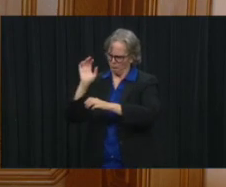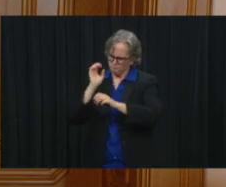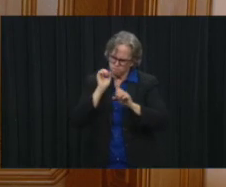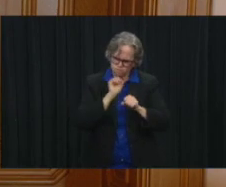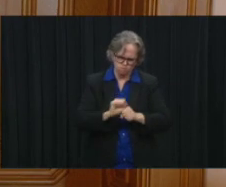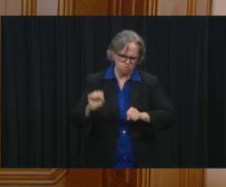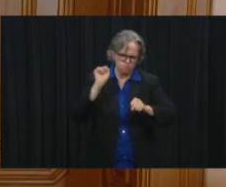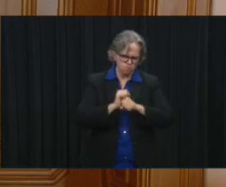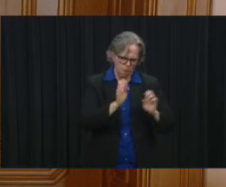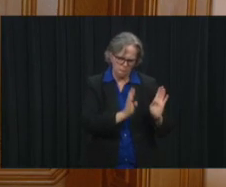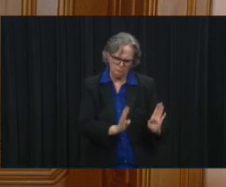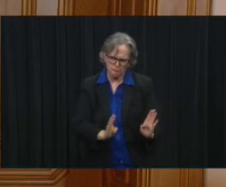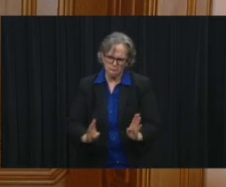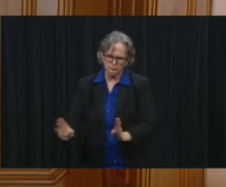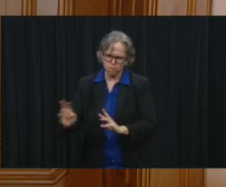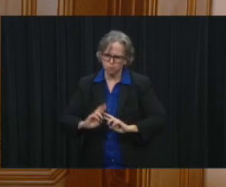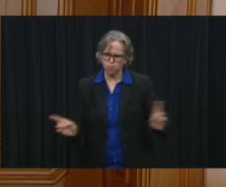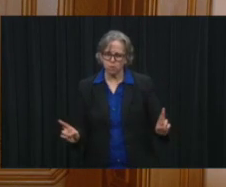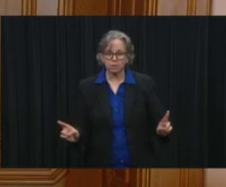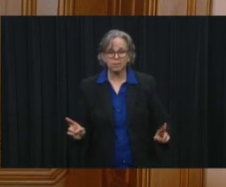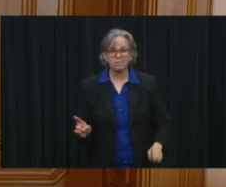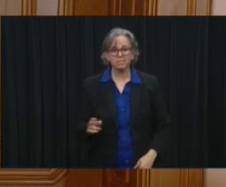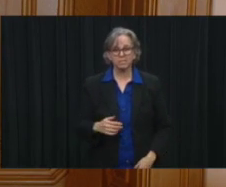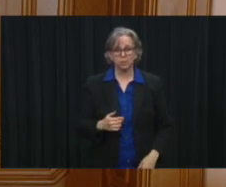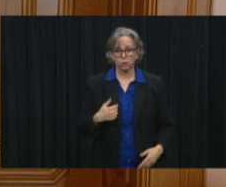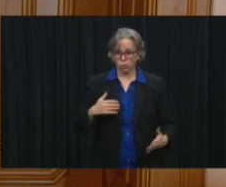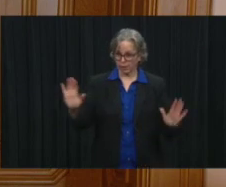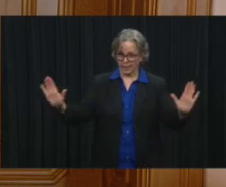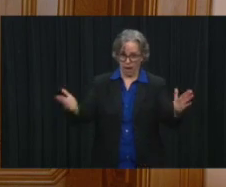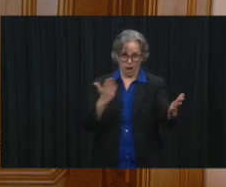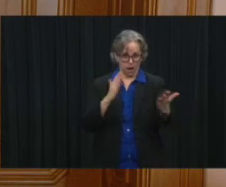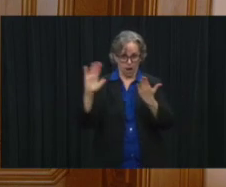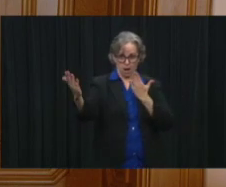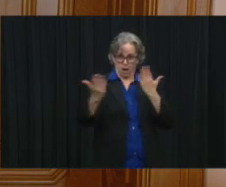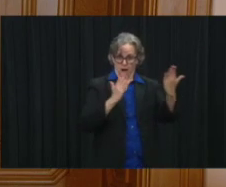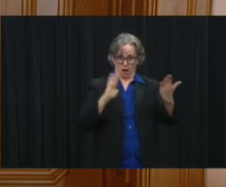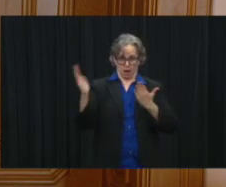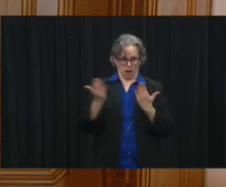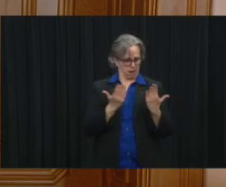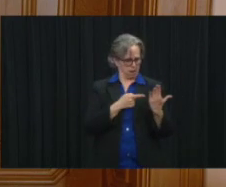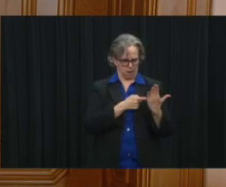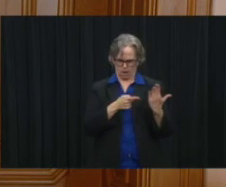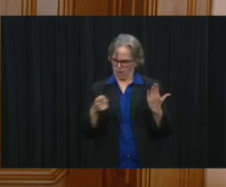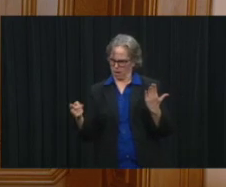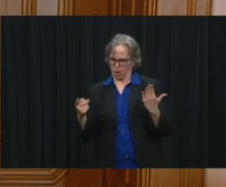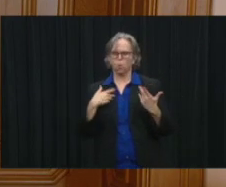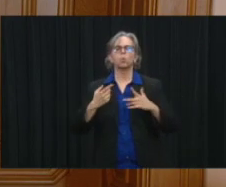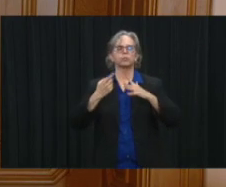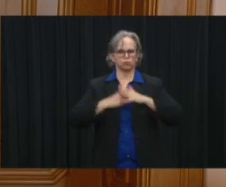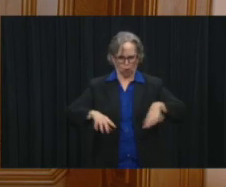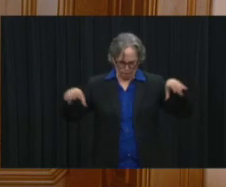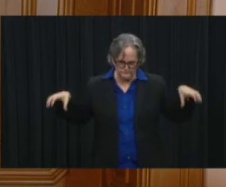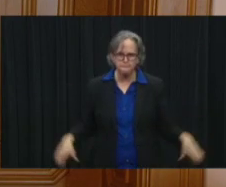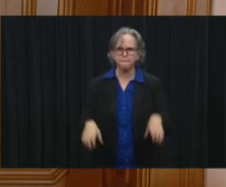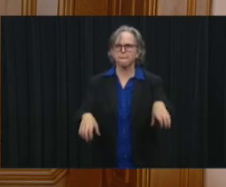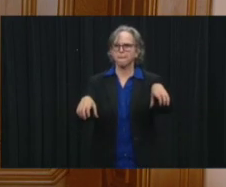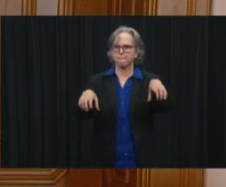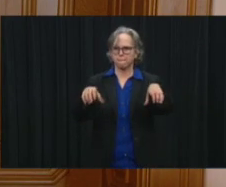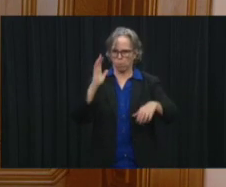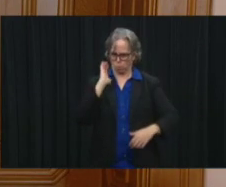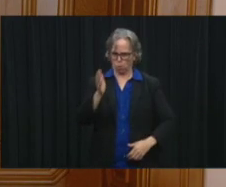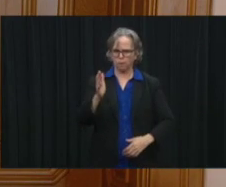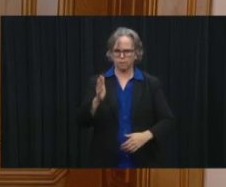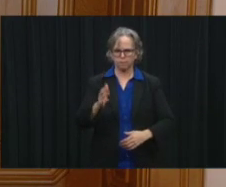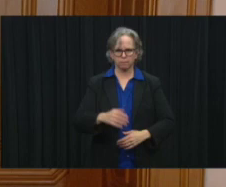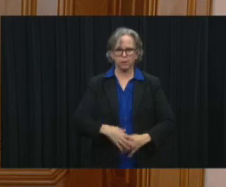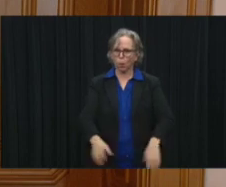this moment is we now move into really high gear. We put the accelerator down. We